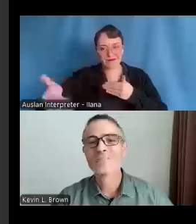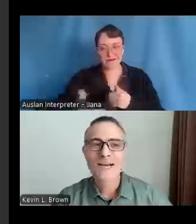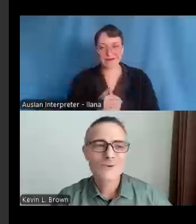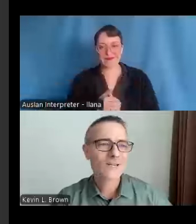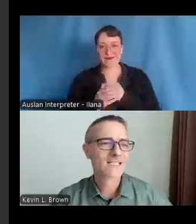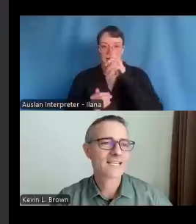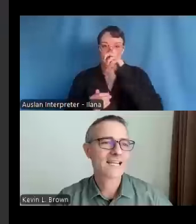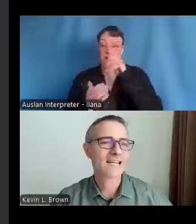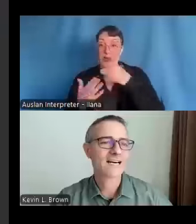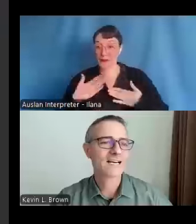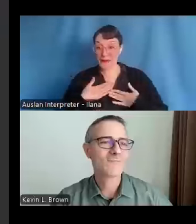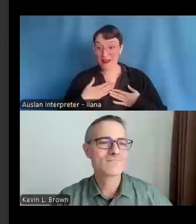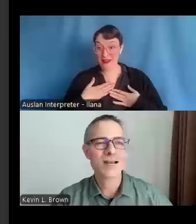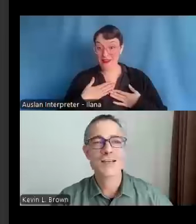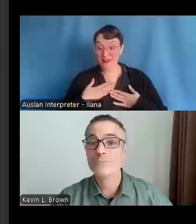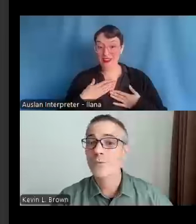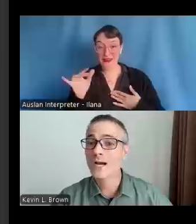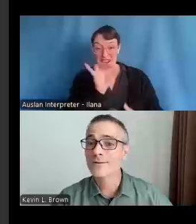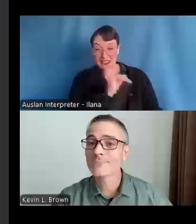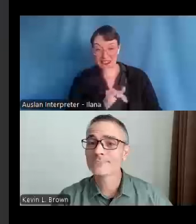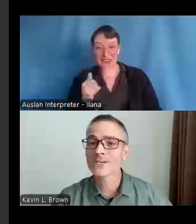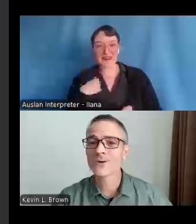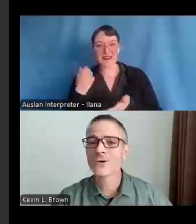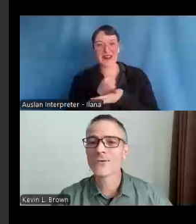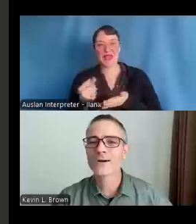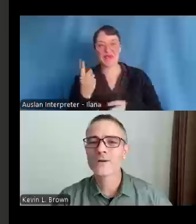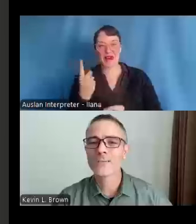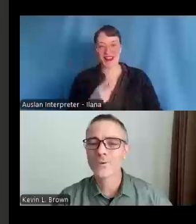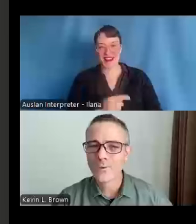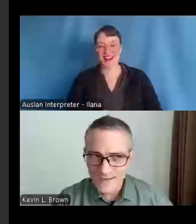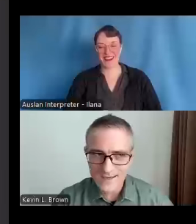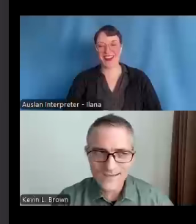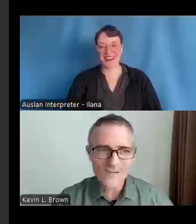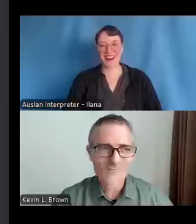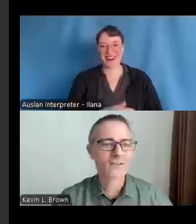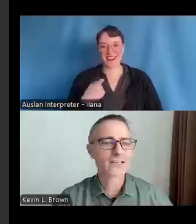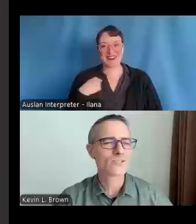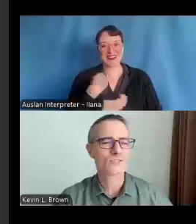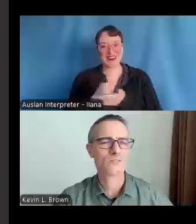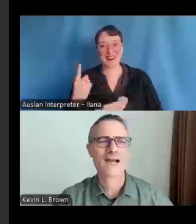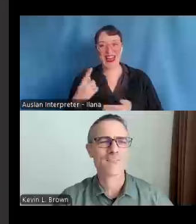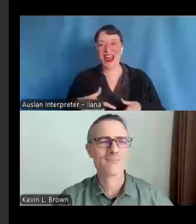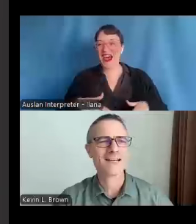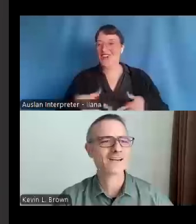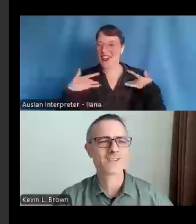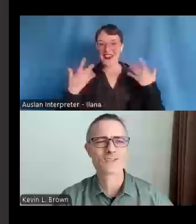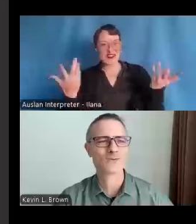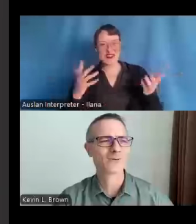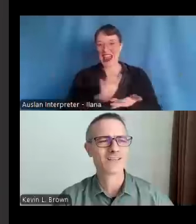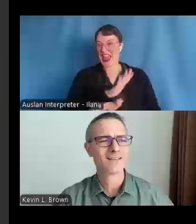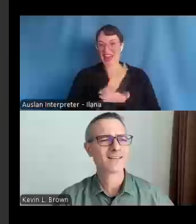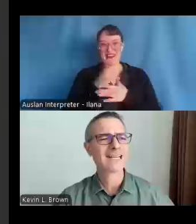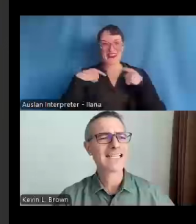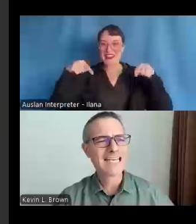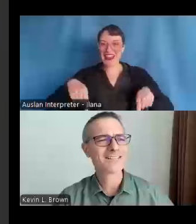asked what my mood is today, I'm a number 1. So I'm a number 1. I'm feeling just super happy to be here, just